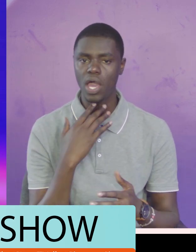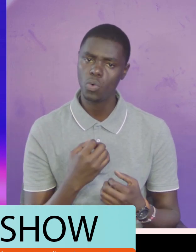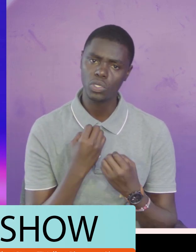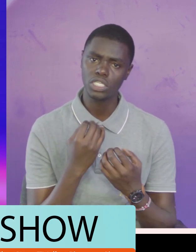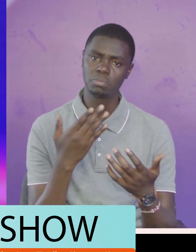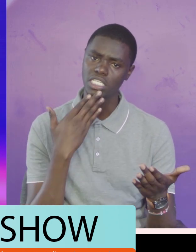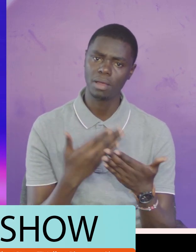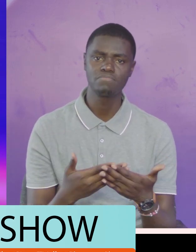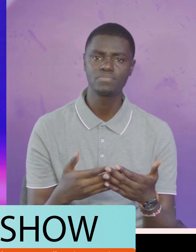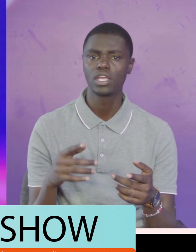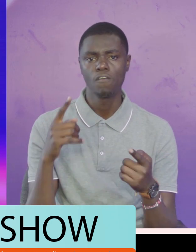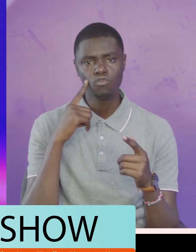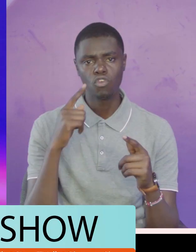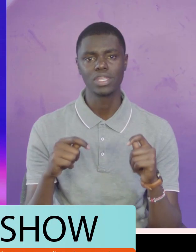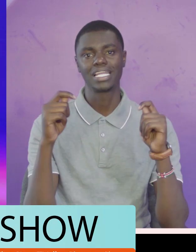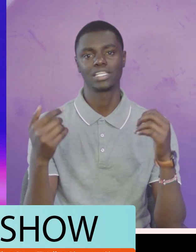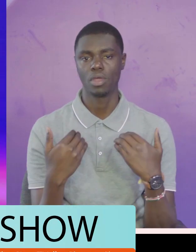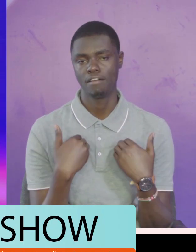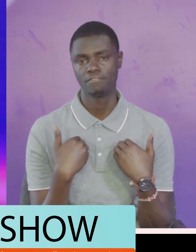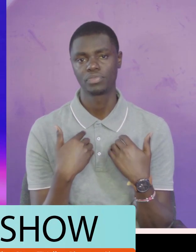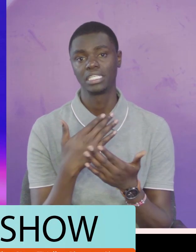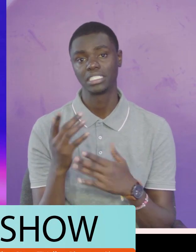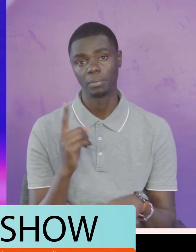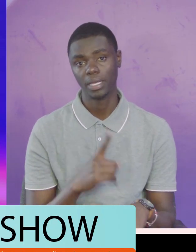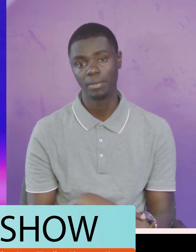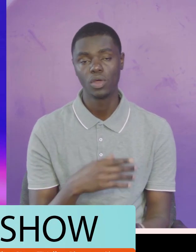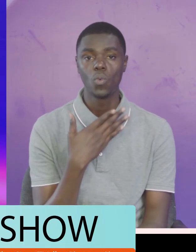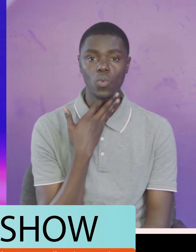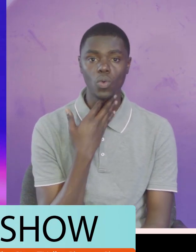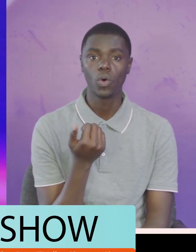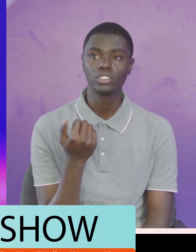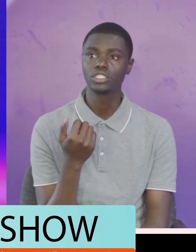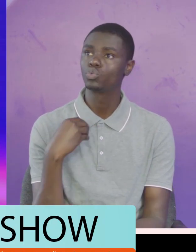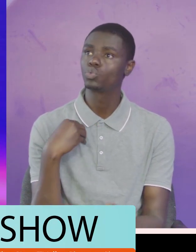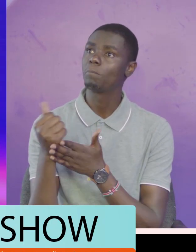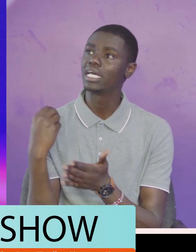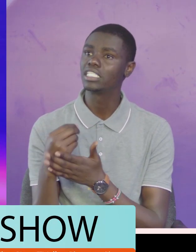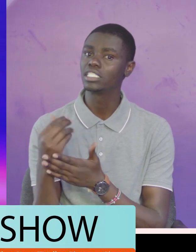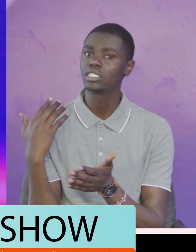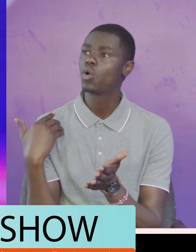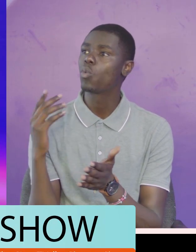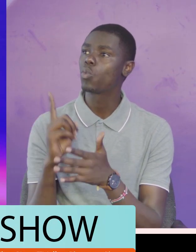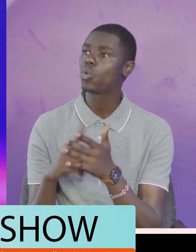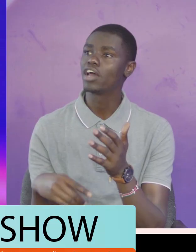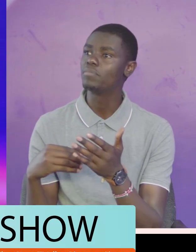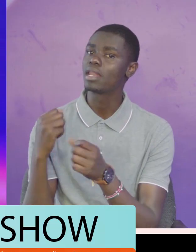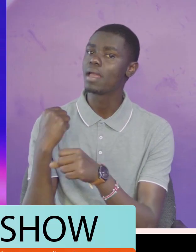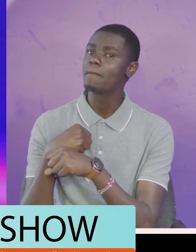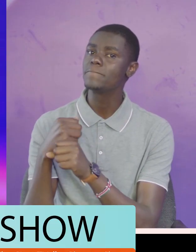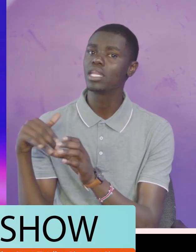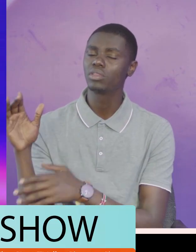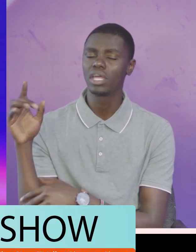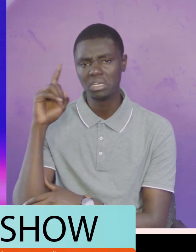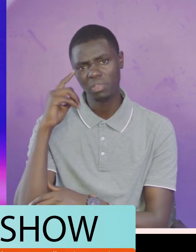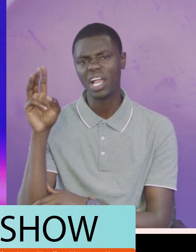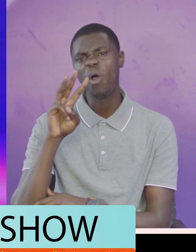also express my gratitude for the talent we have here. Sometimes we want to, of course, purchase what has been made out there, and